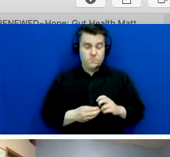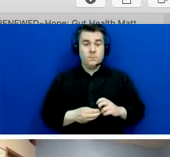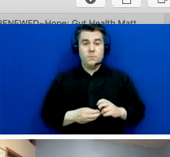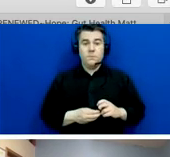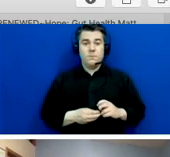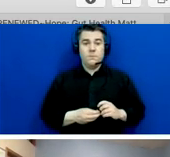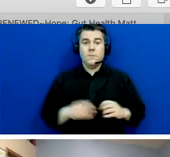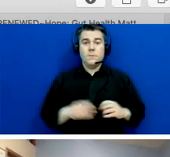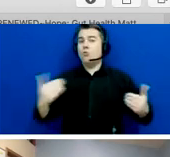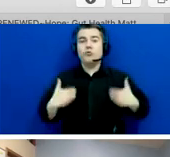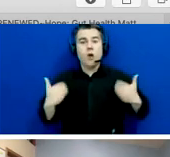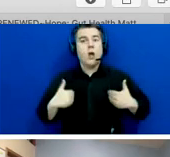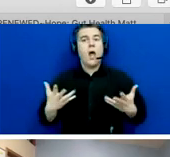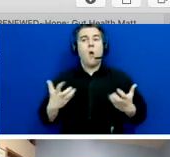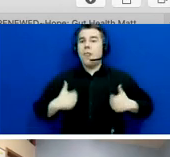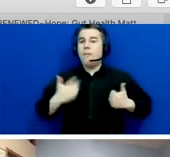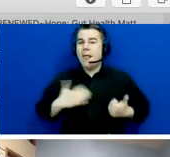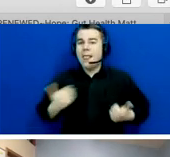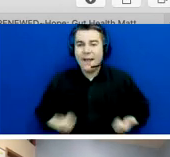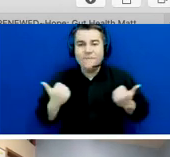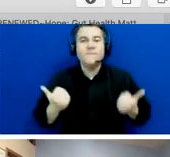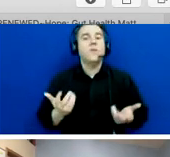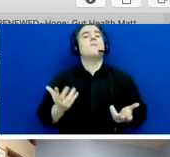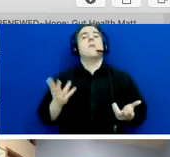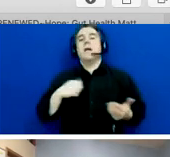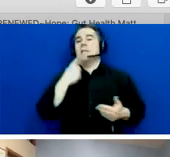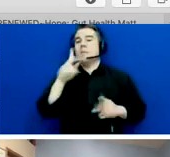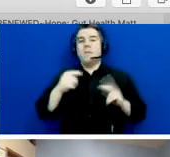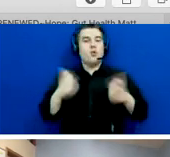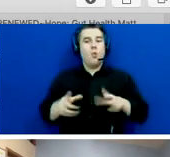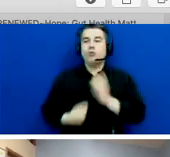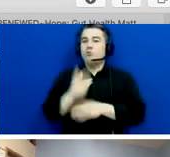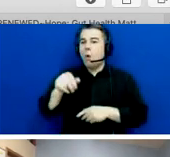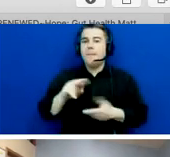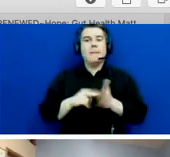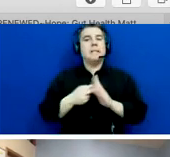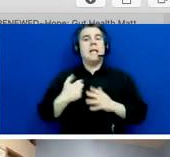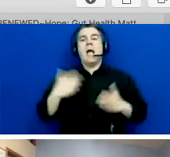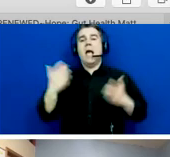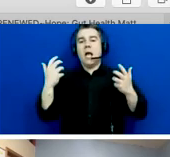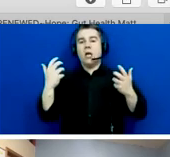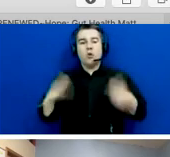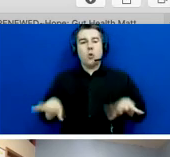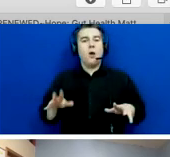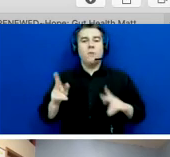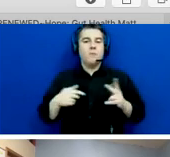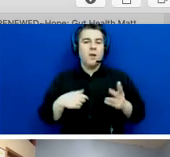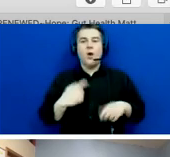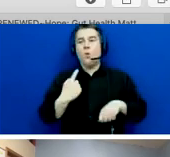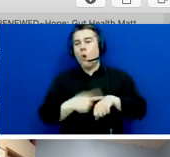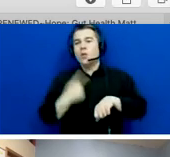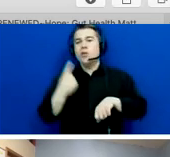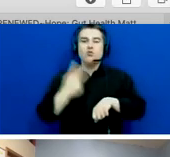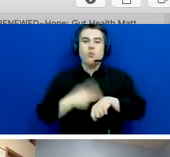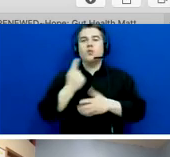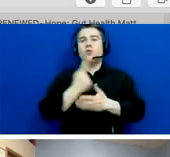I was young and I wanted to live my life. I tell people I didn't want to grow up, so that's why I didn't want to, maybe like once or twice a week, which